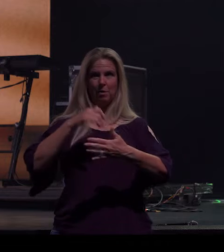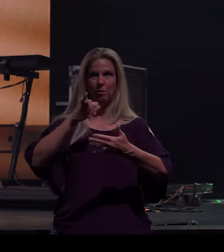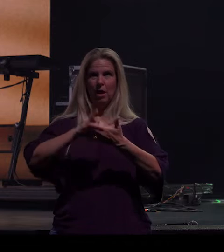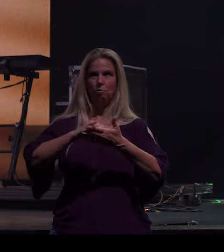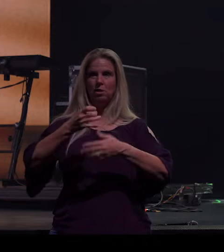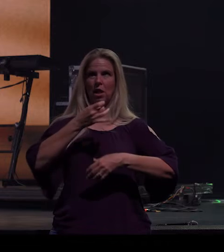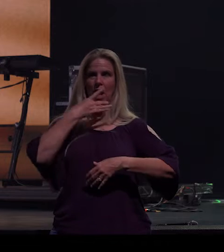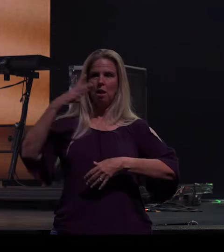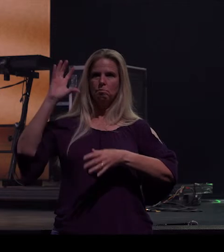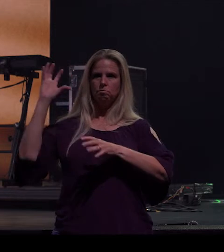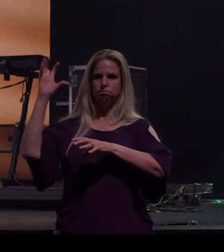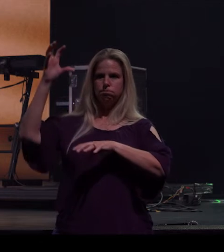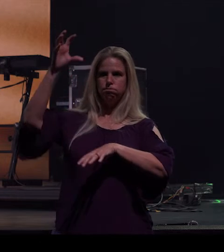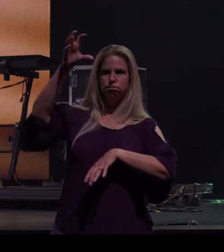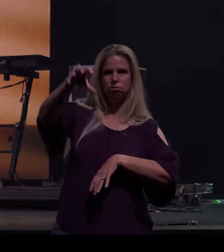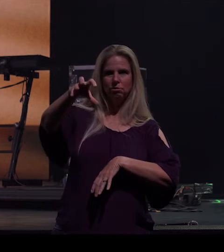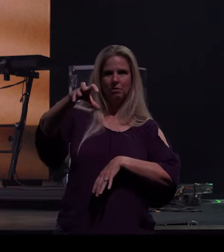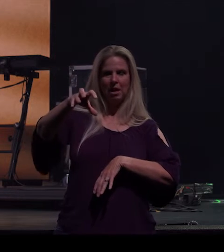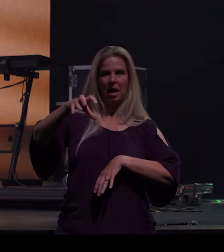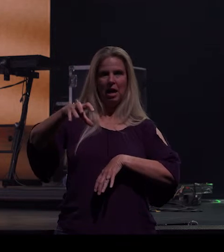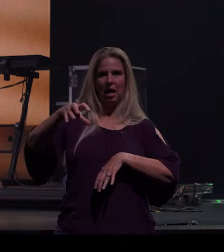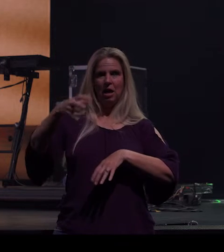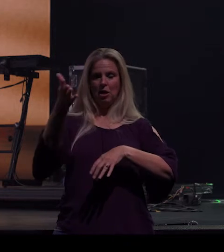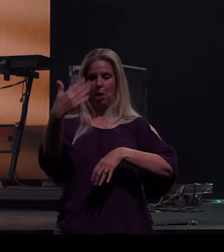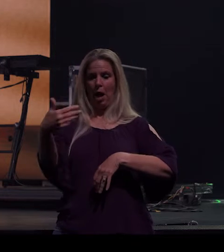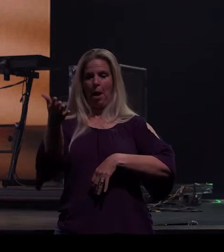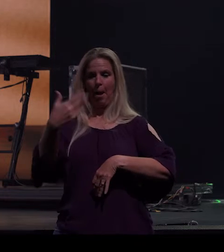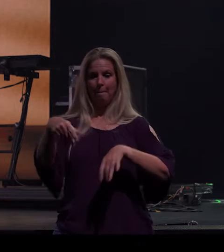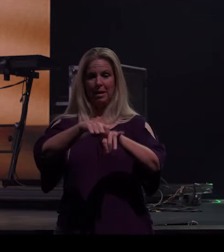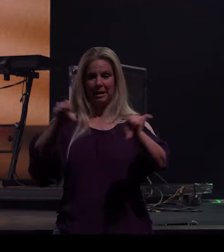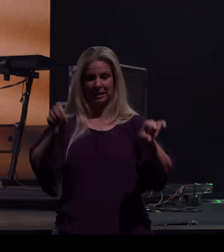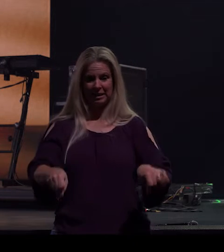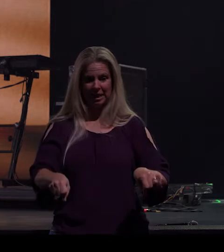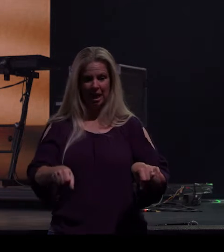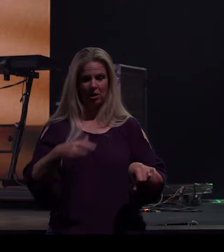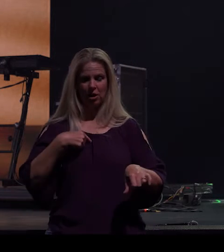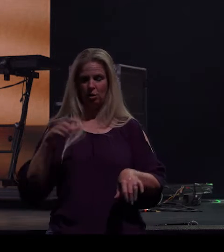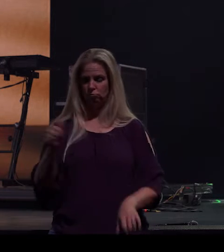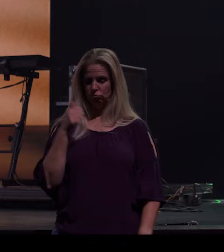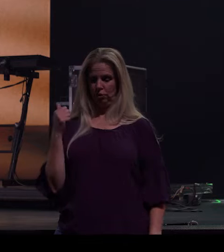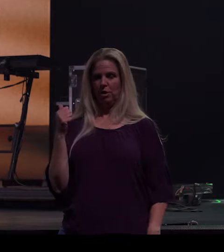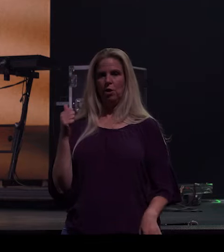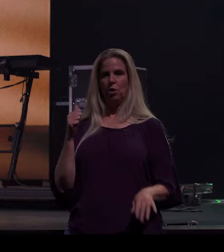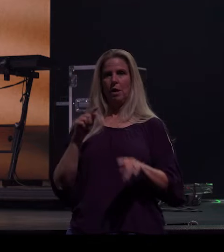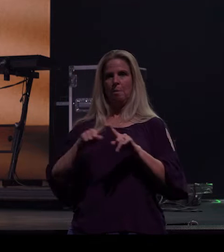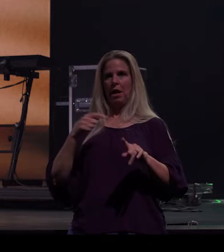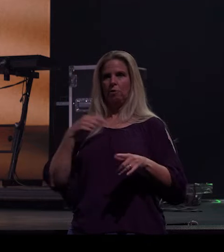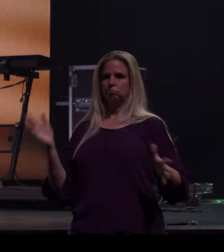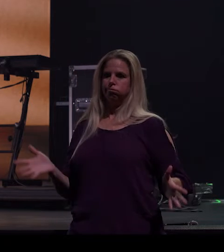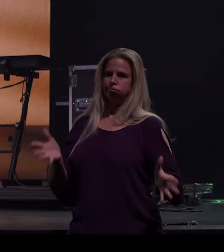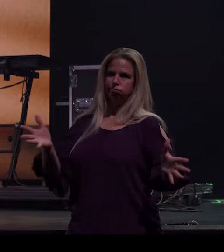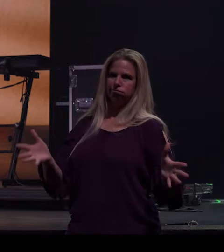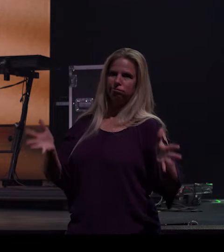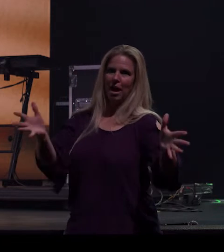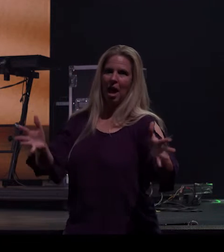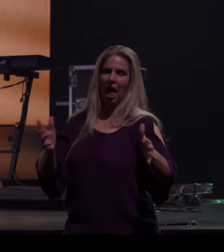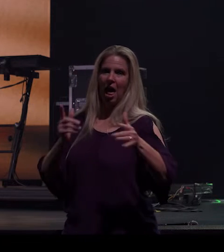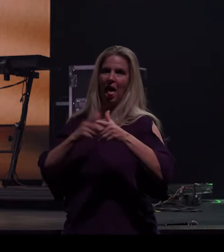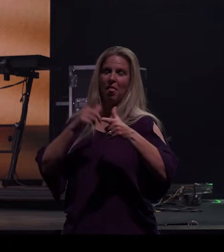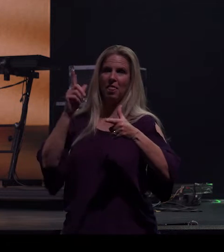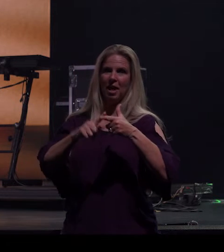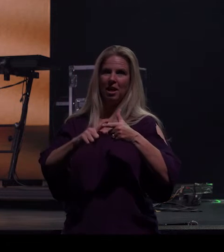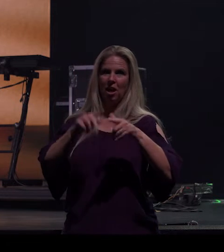get me on stage. And I resisted. And my friends and my wife pushed me up on stage. And I went, and I was up on stage. And the next thing I know, I